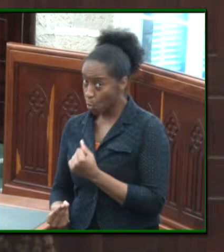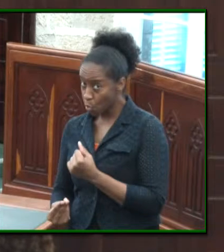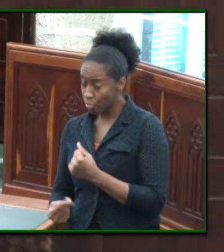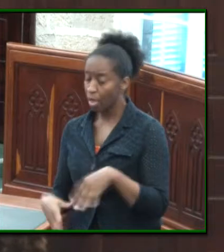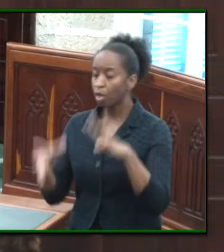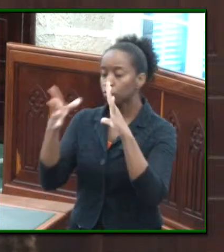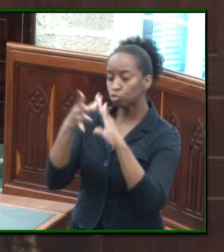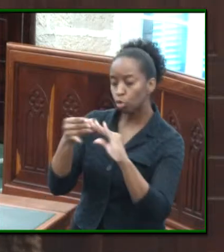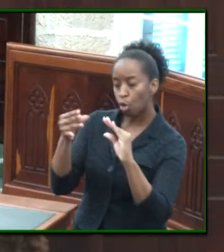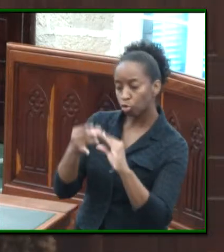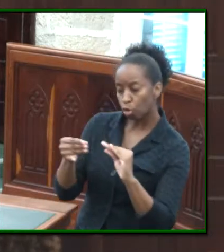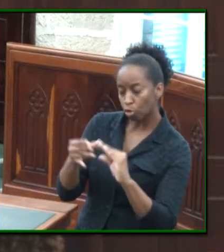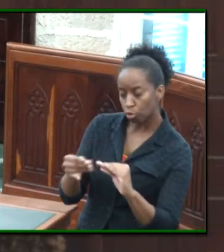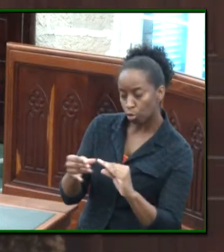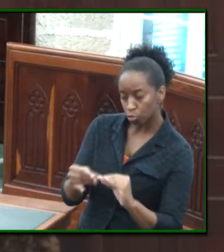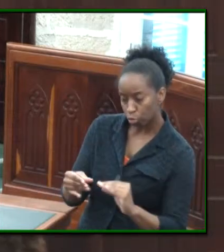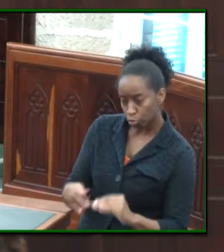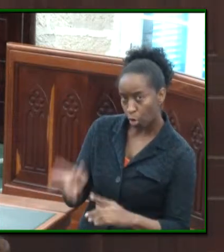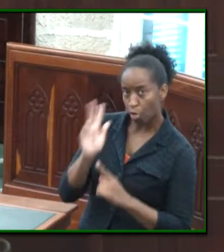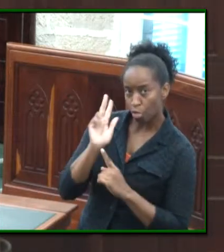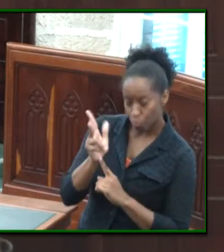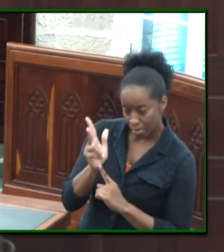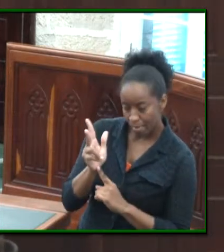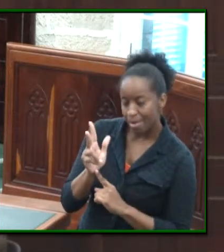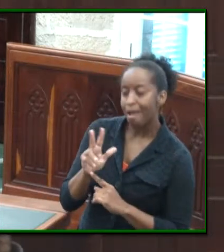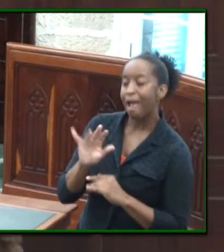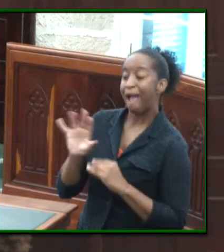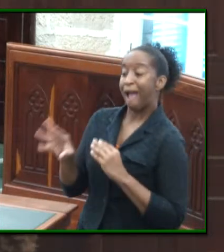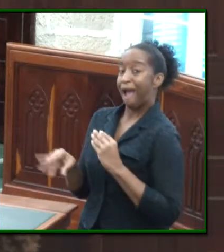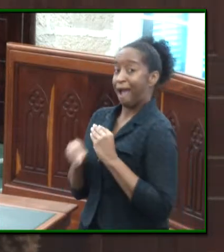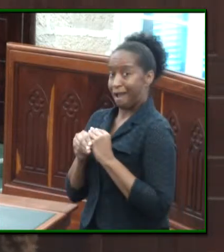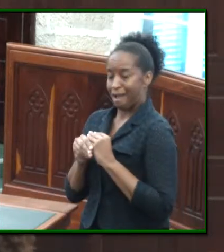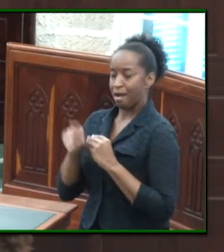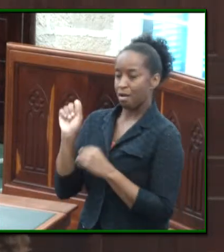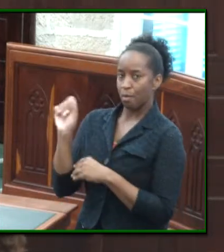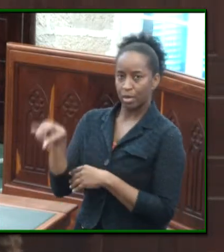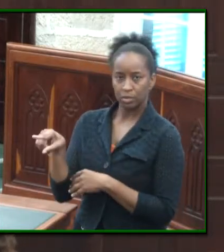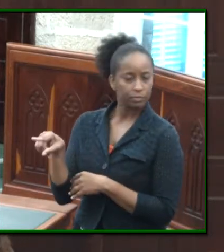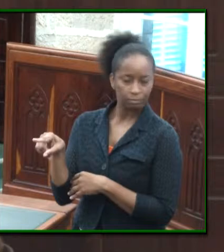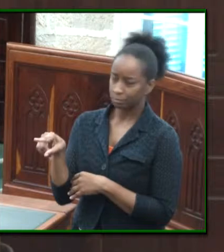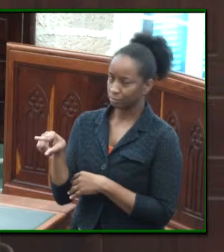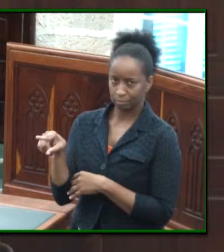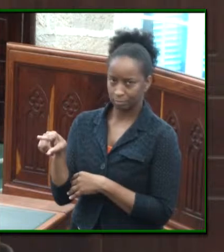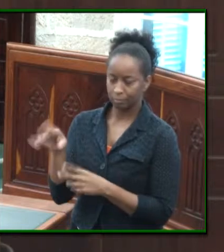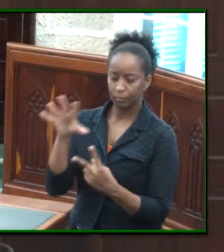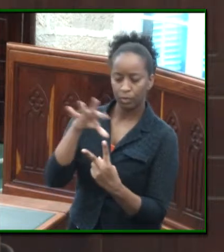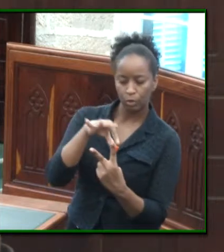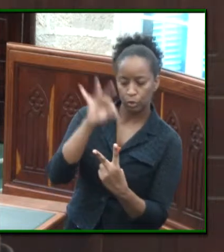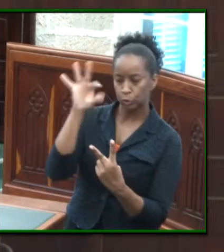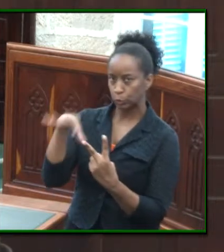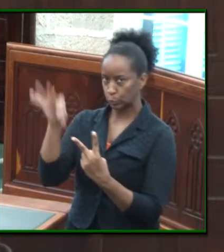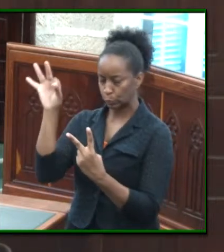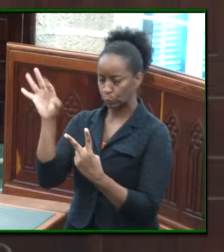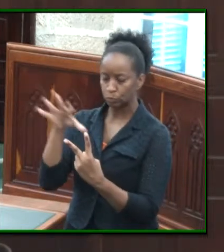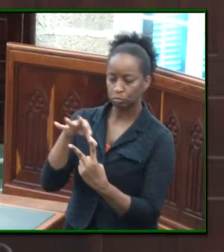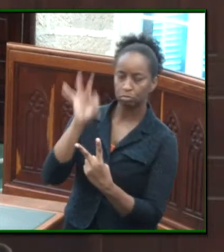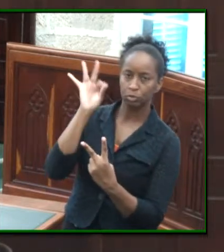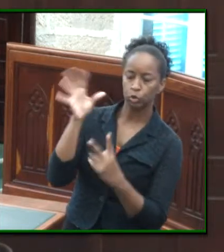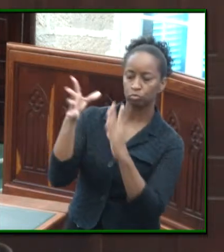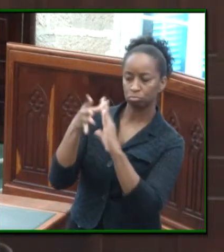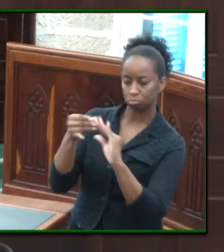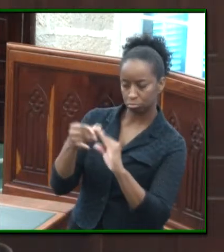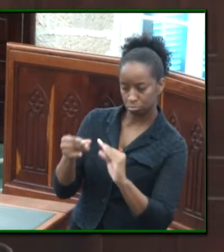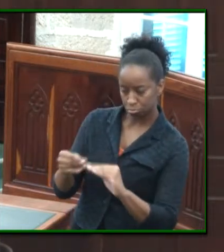or the other. You get straight to your question, as little preamble